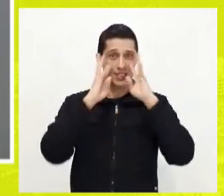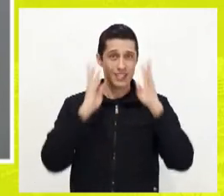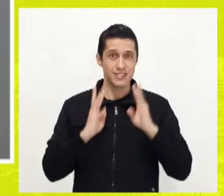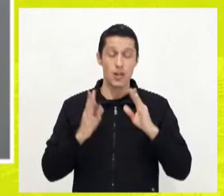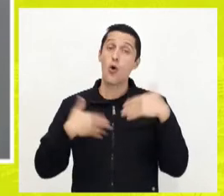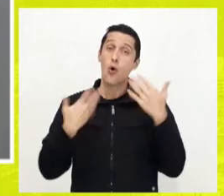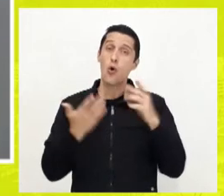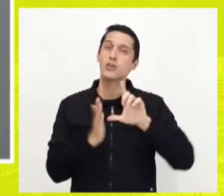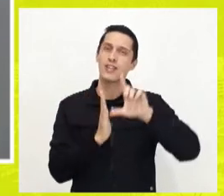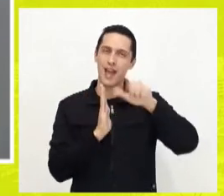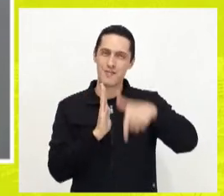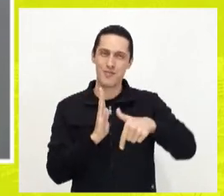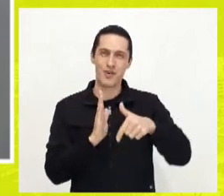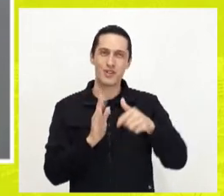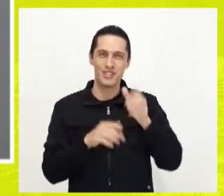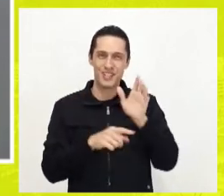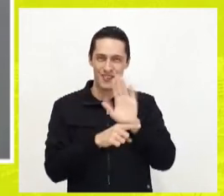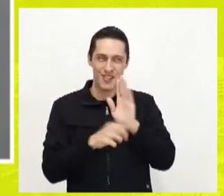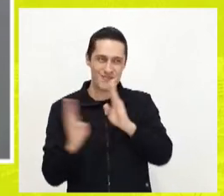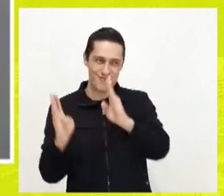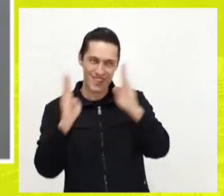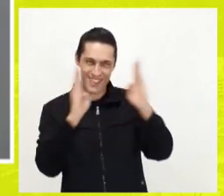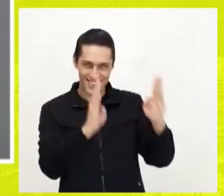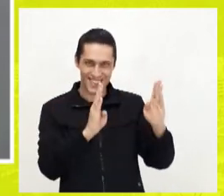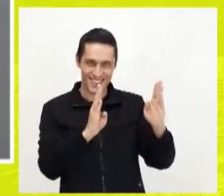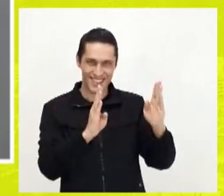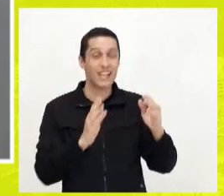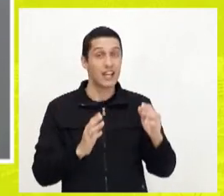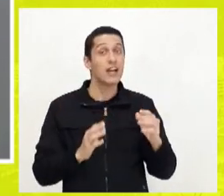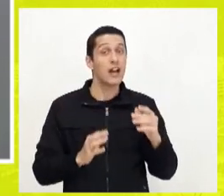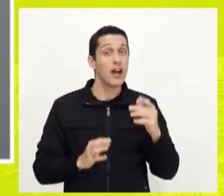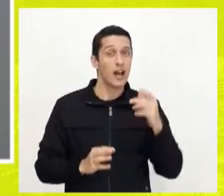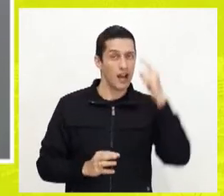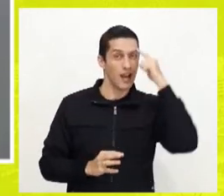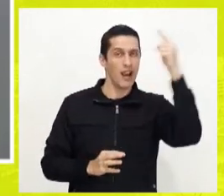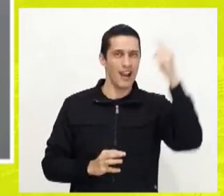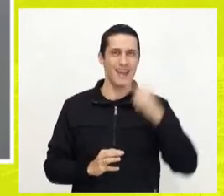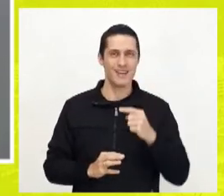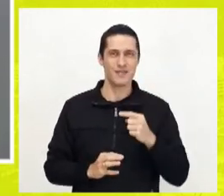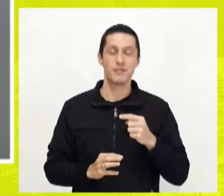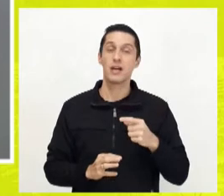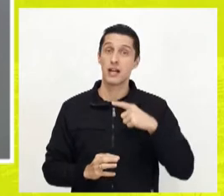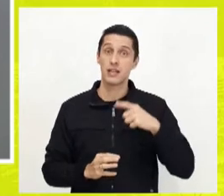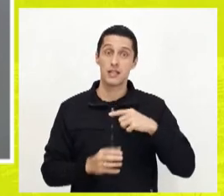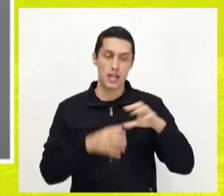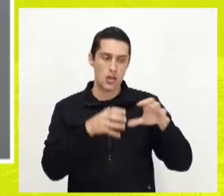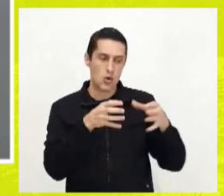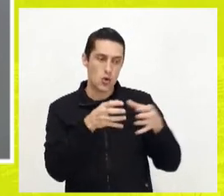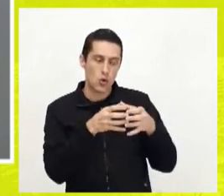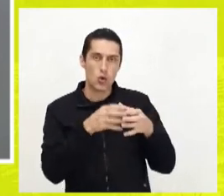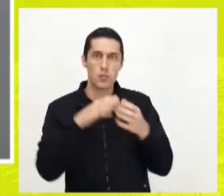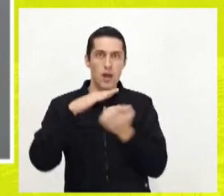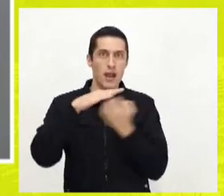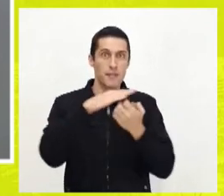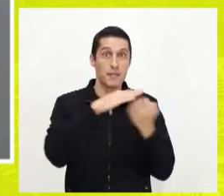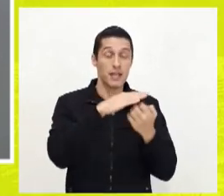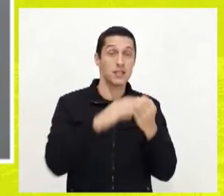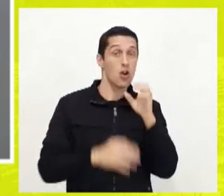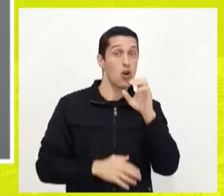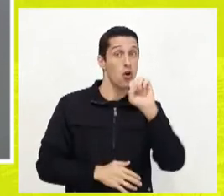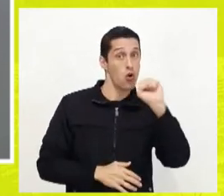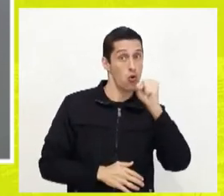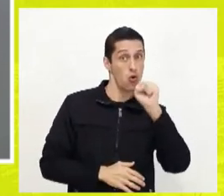watch us later we'll remember the verifiers were a group of eight organizations we were